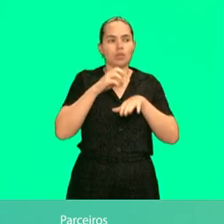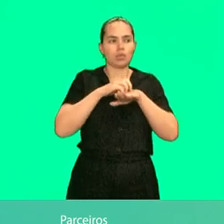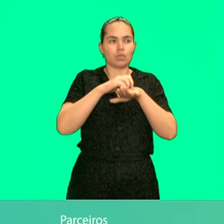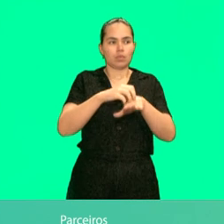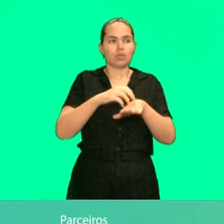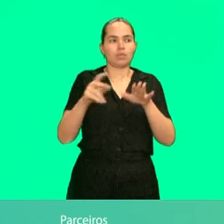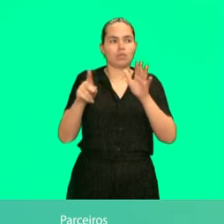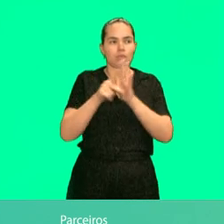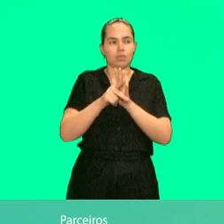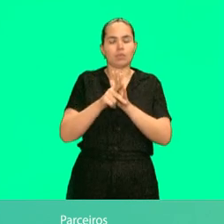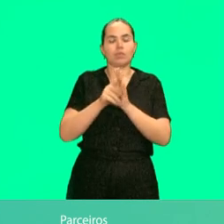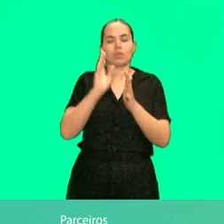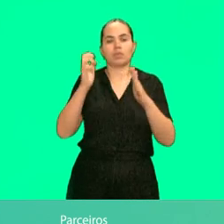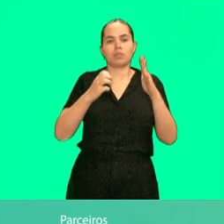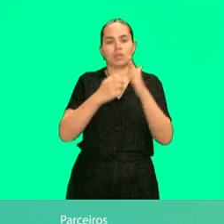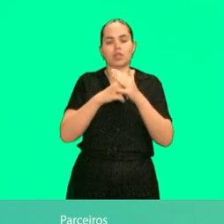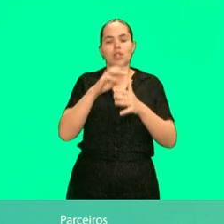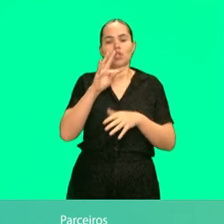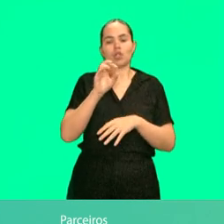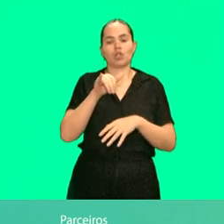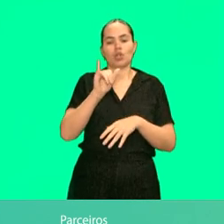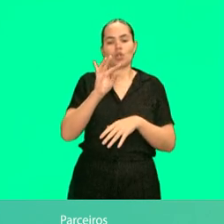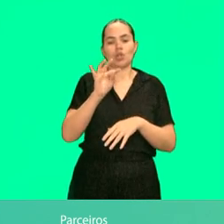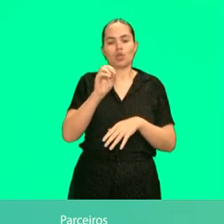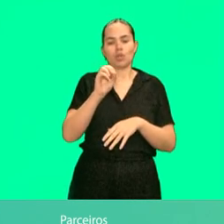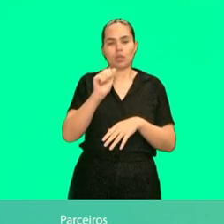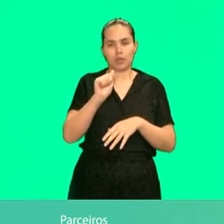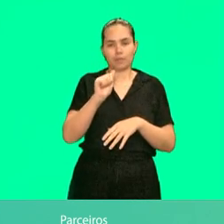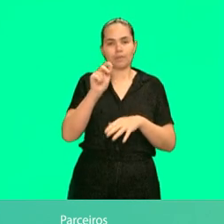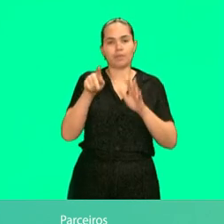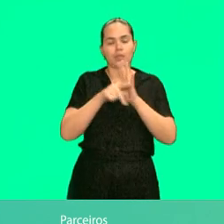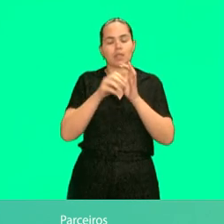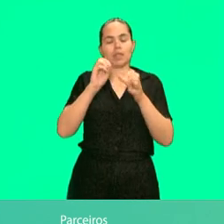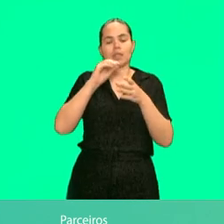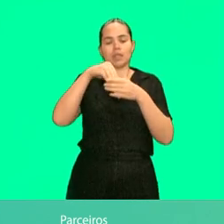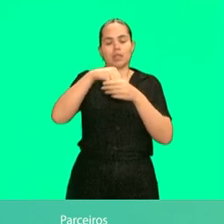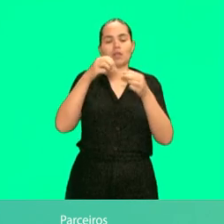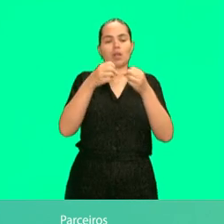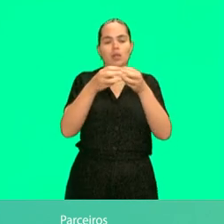field, automotive industry moved with